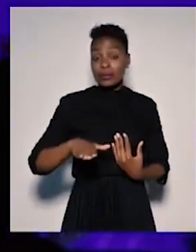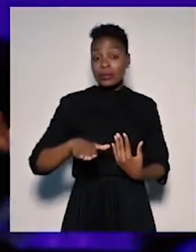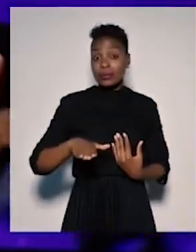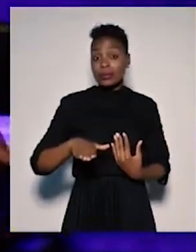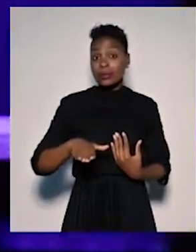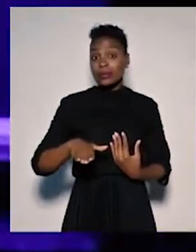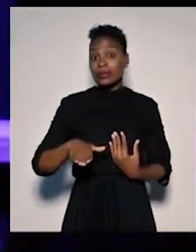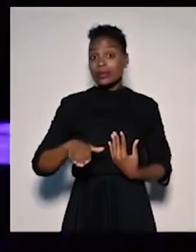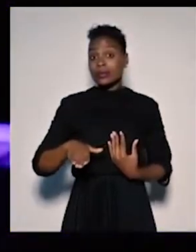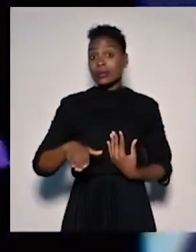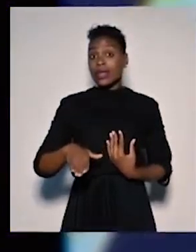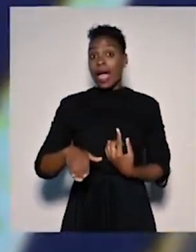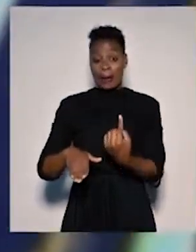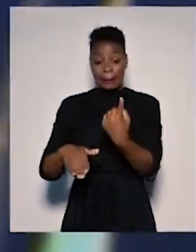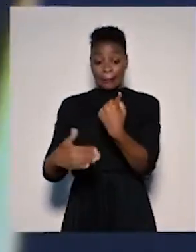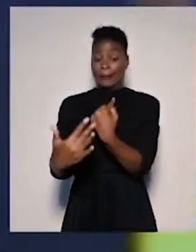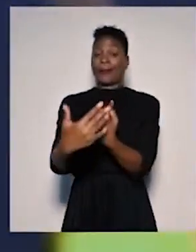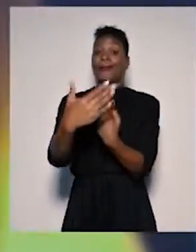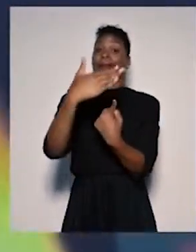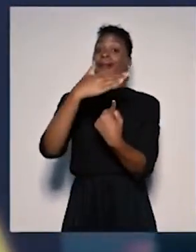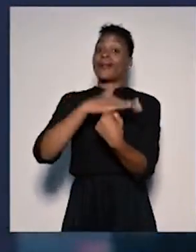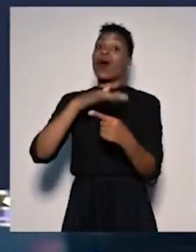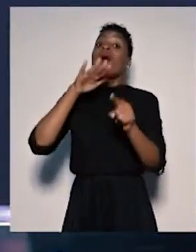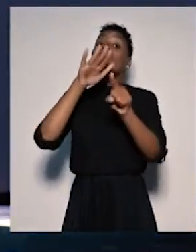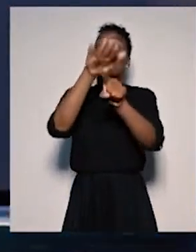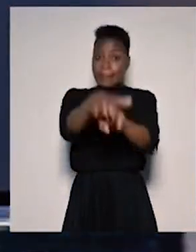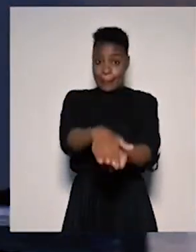if you want to have real impact, if you really want to